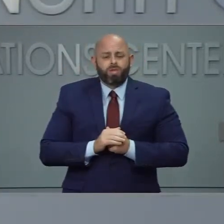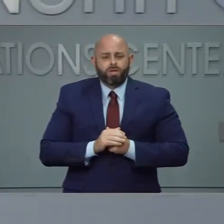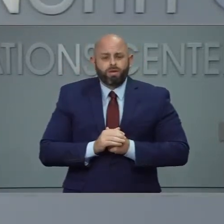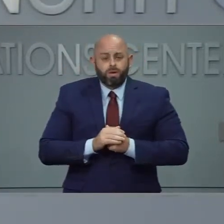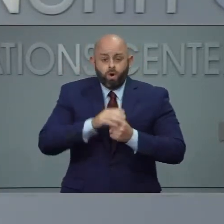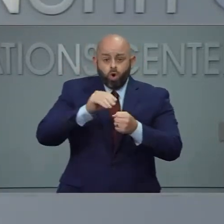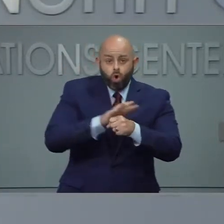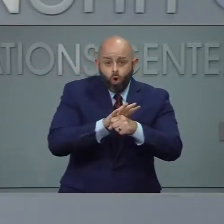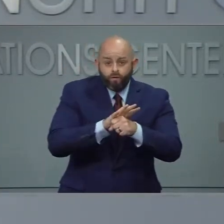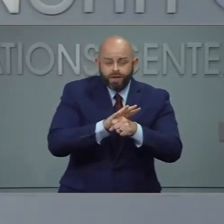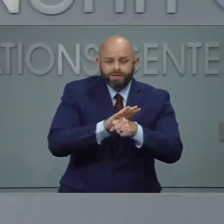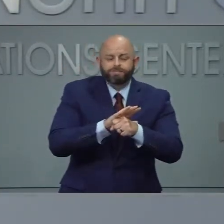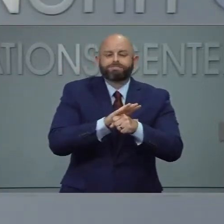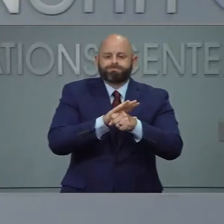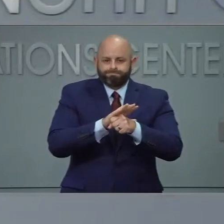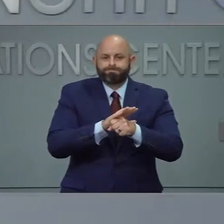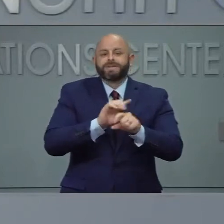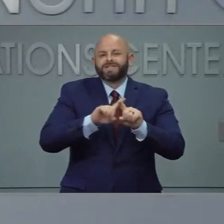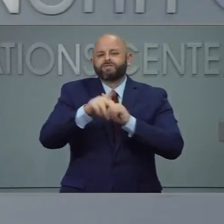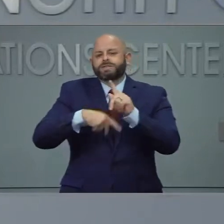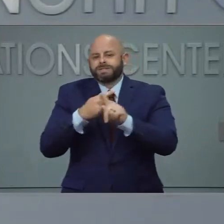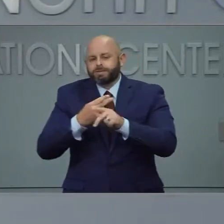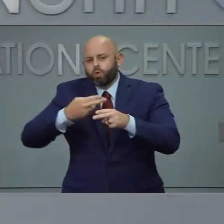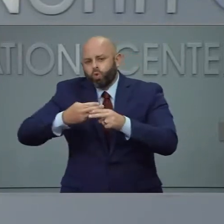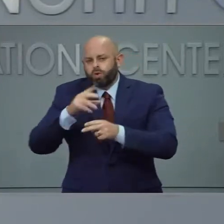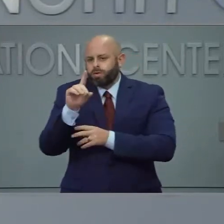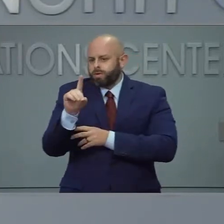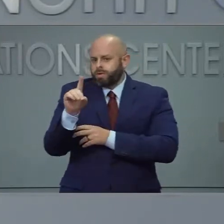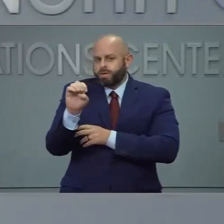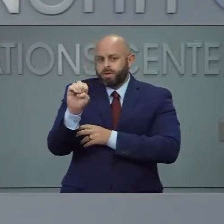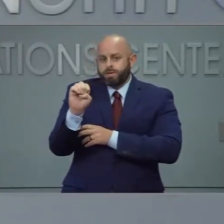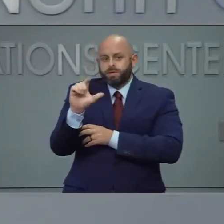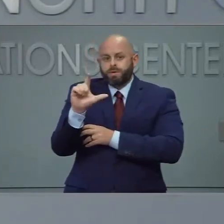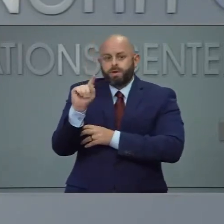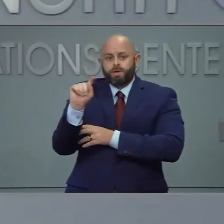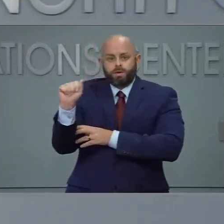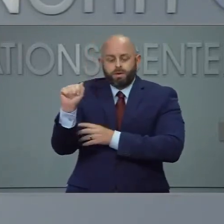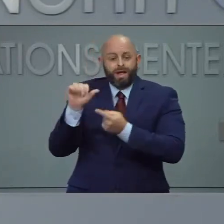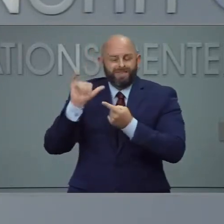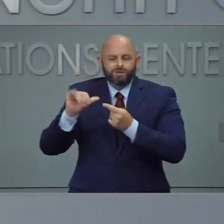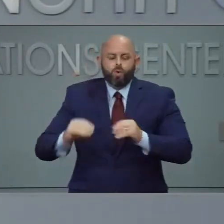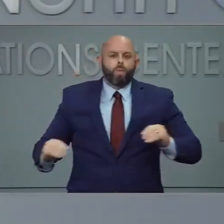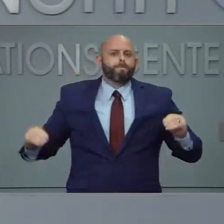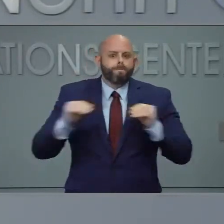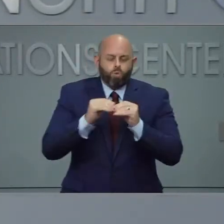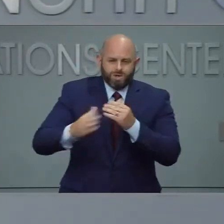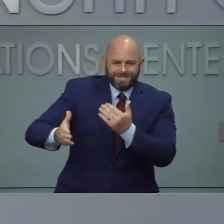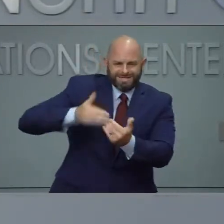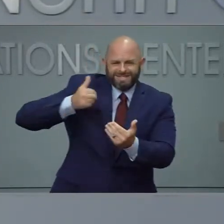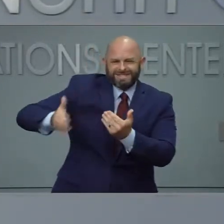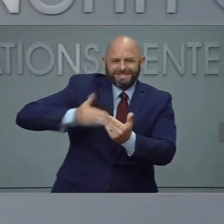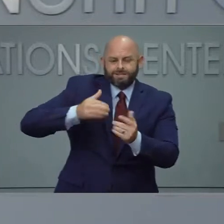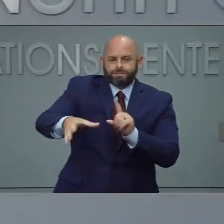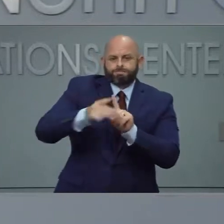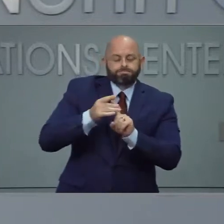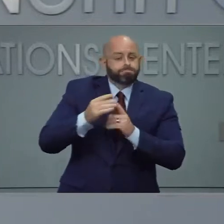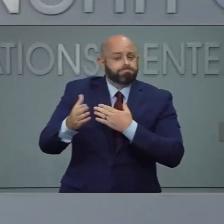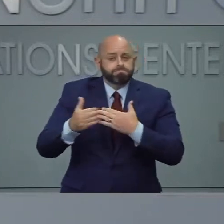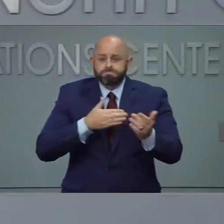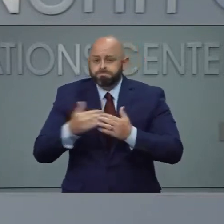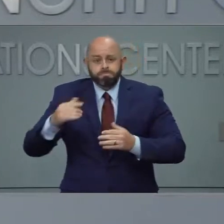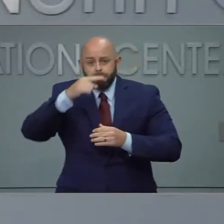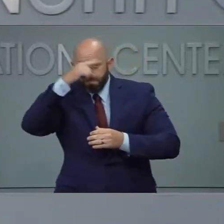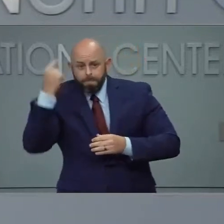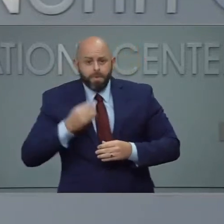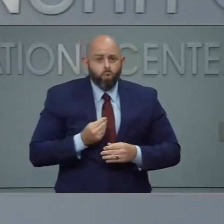of COVID is even more contagious to those who are not vaccinated. Doesn't matter your age or your race. If you are